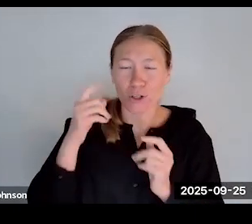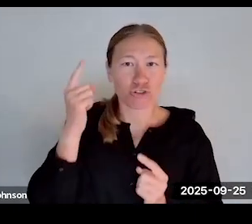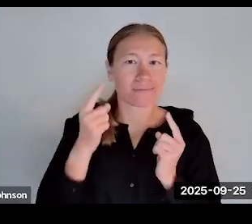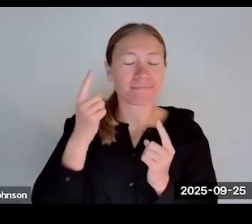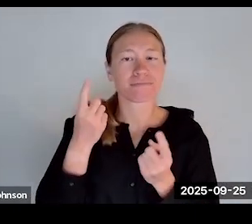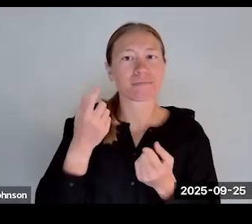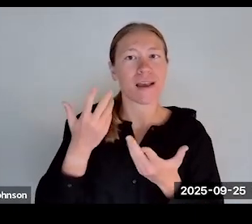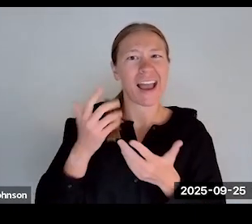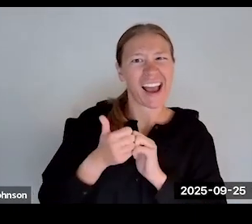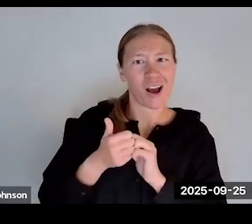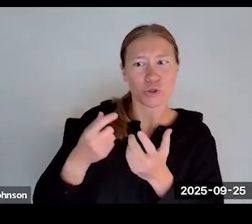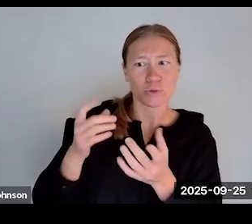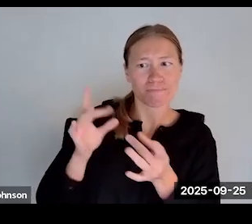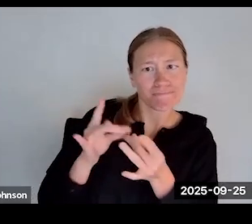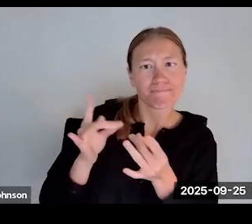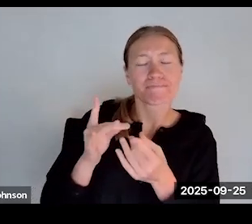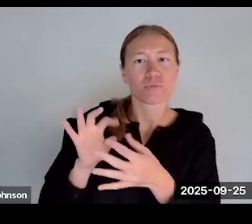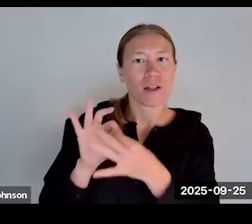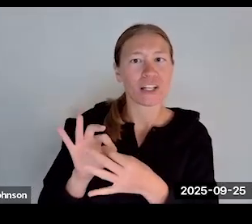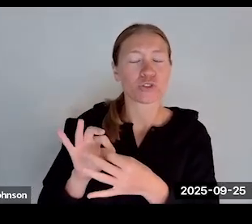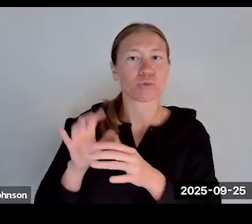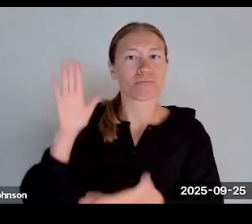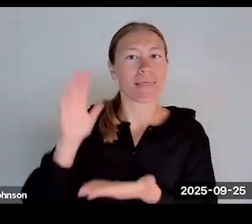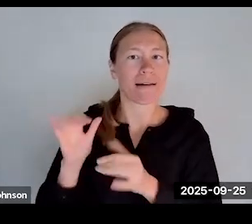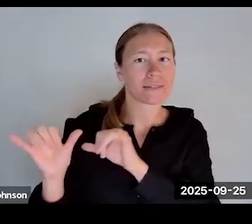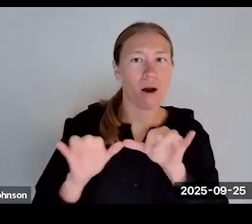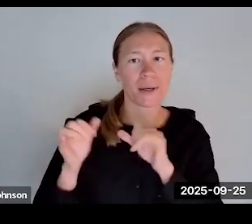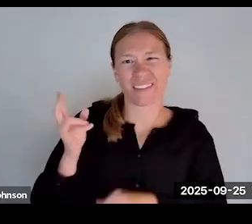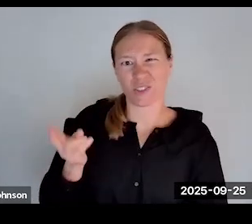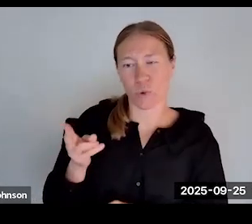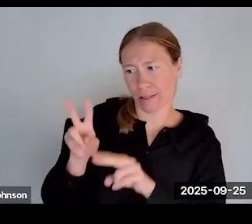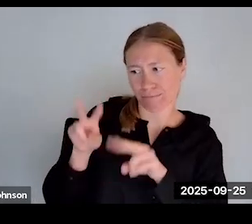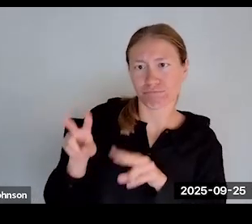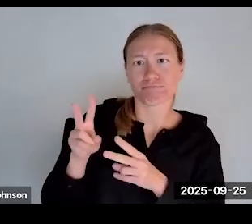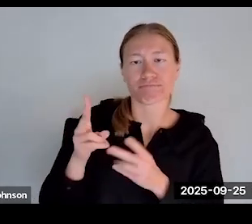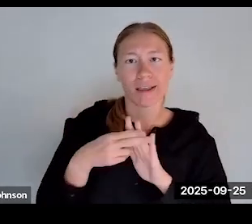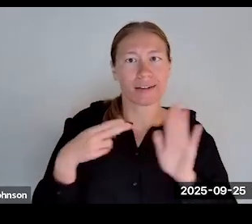less common and historically stigmatized conditions as well.